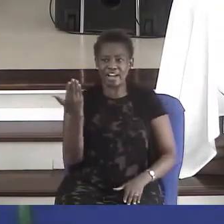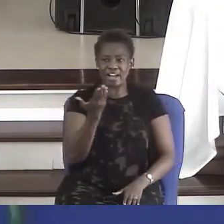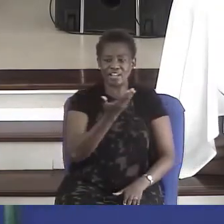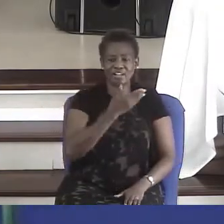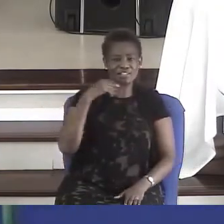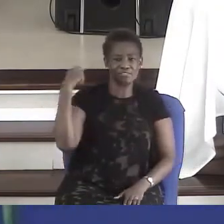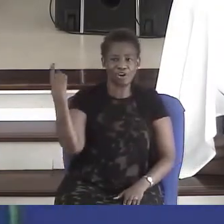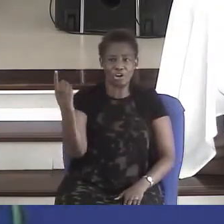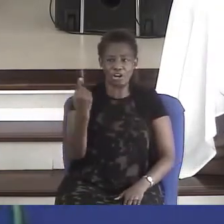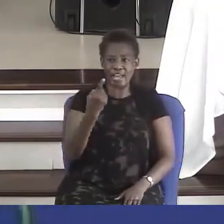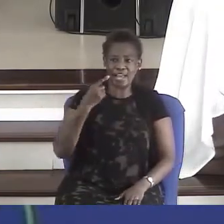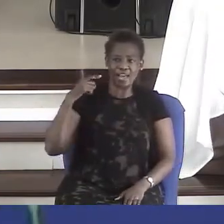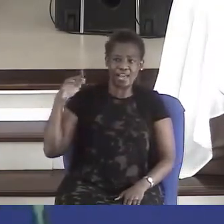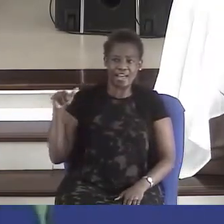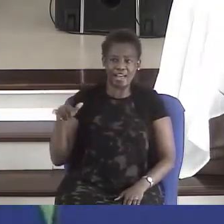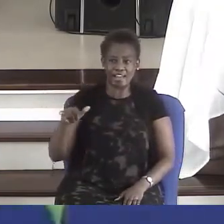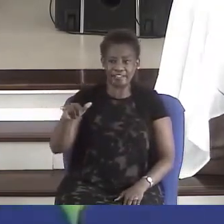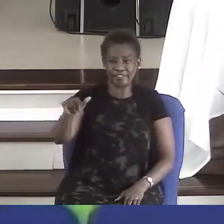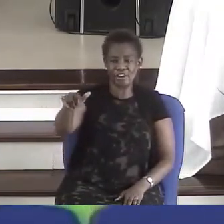sanctify us